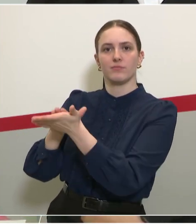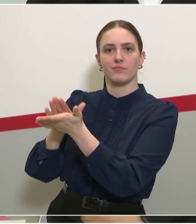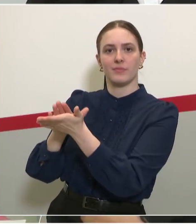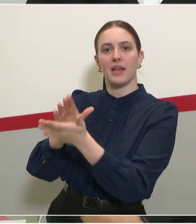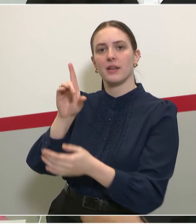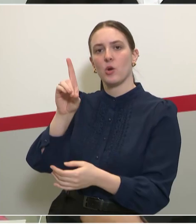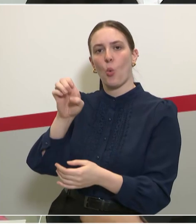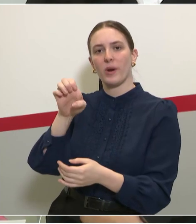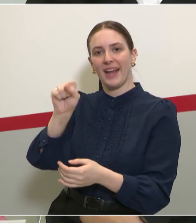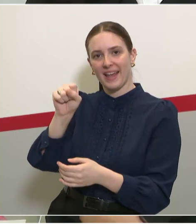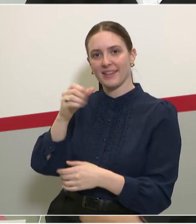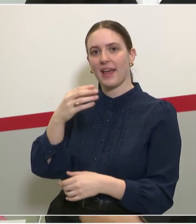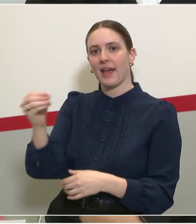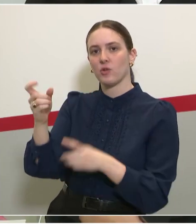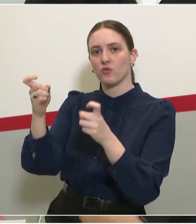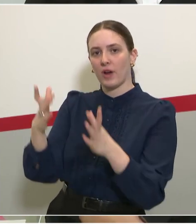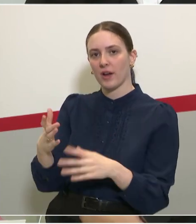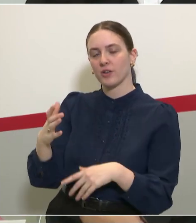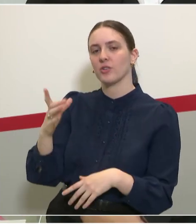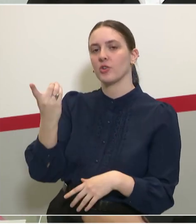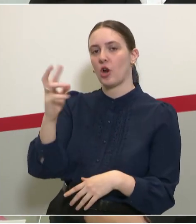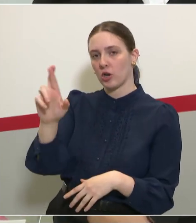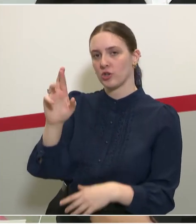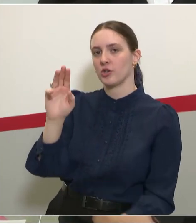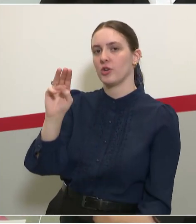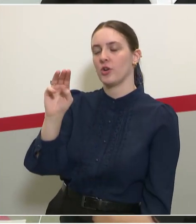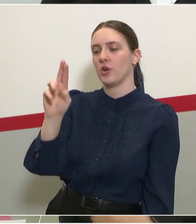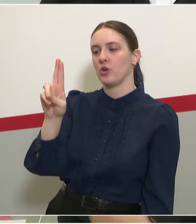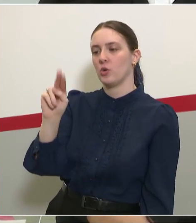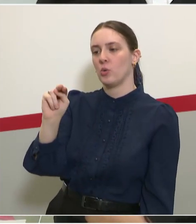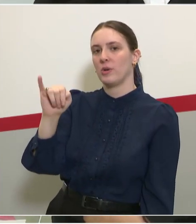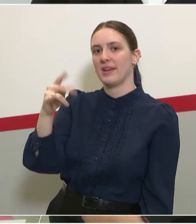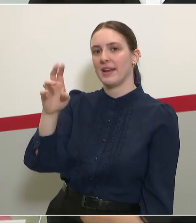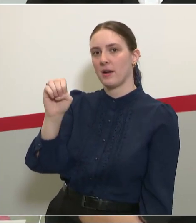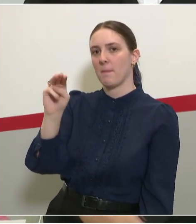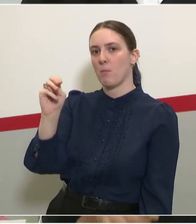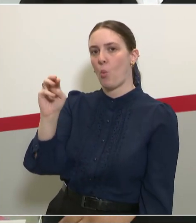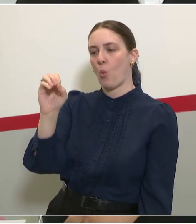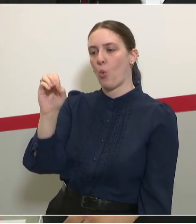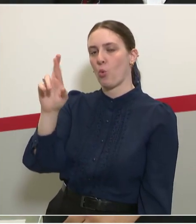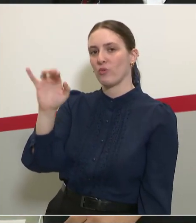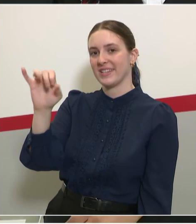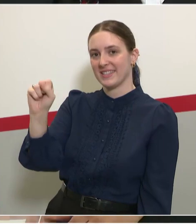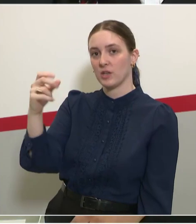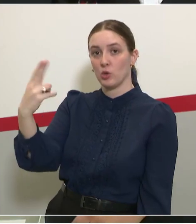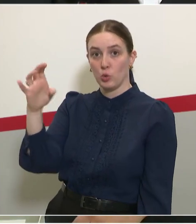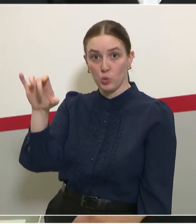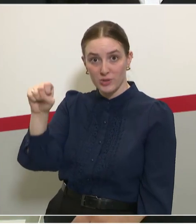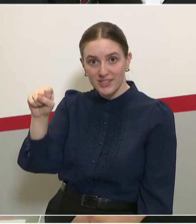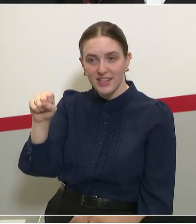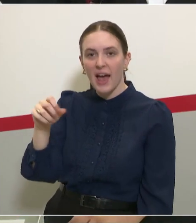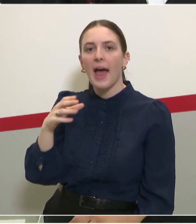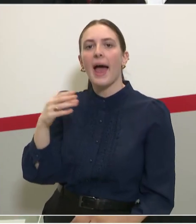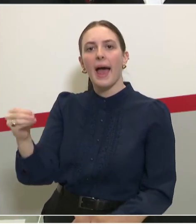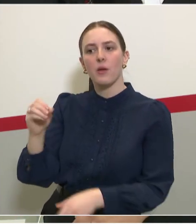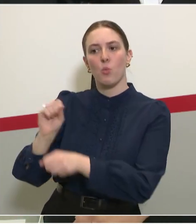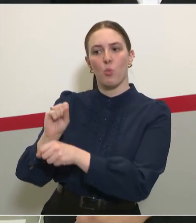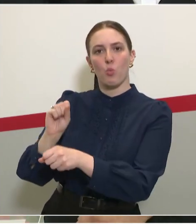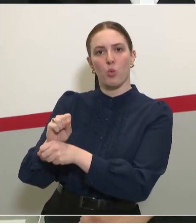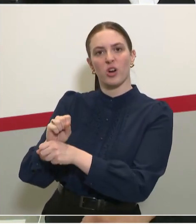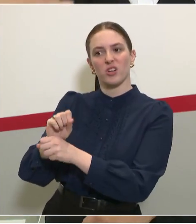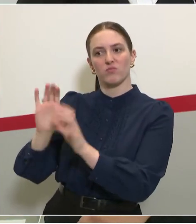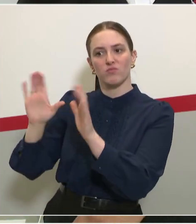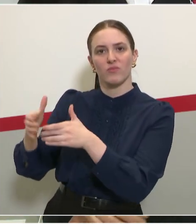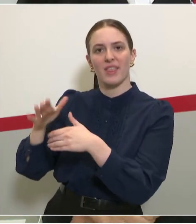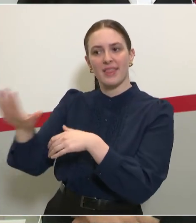DOES and Dr. Unique Morris Hughes, is also going to serve our workforce needs. And so the alignment between